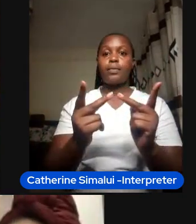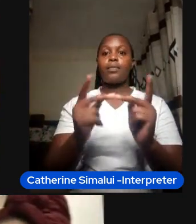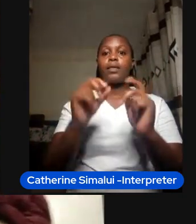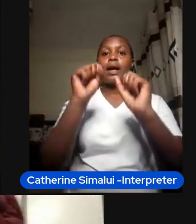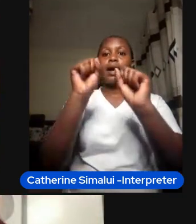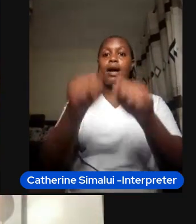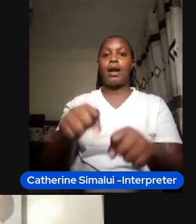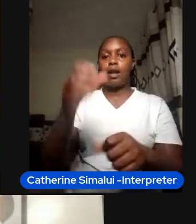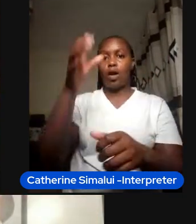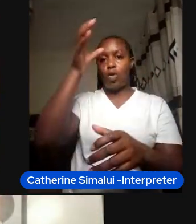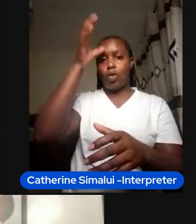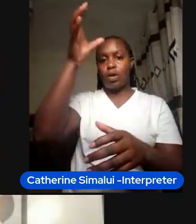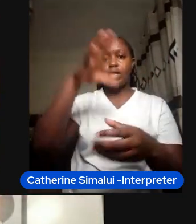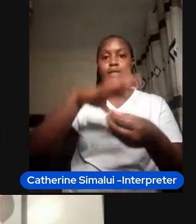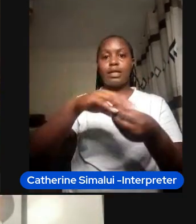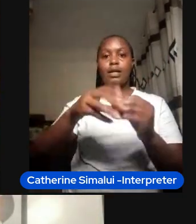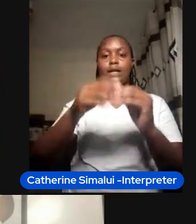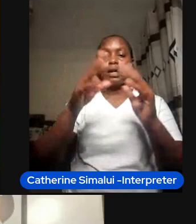combat